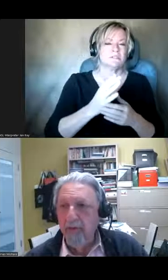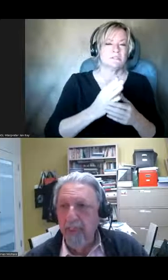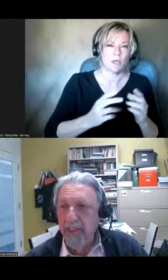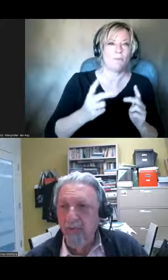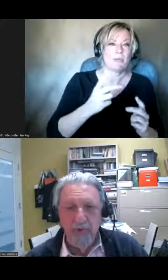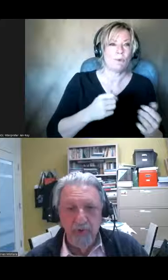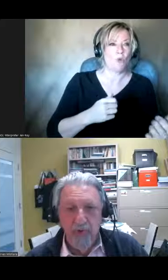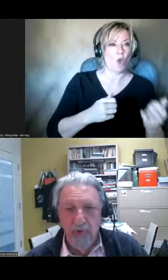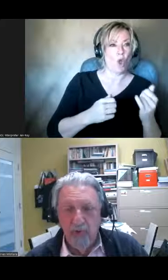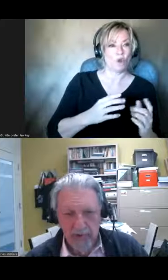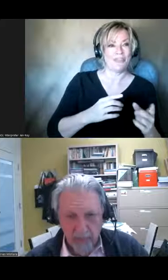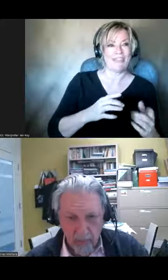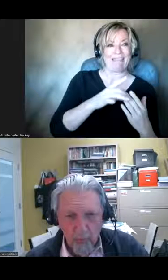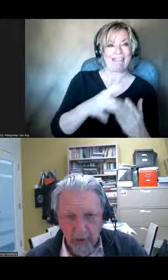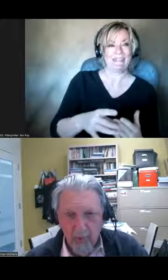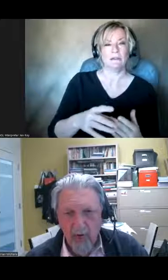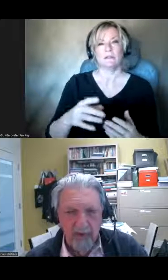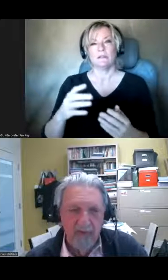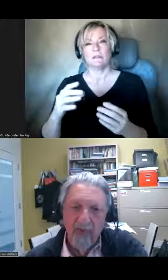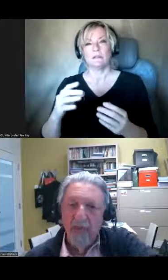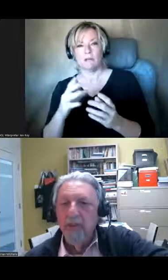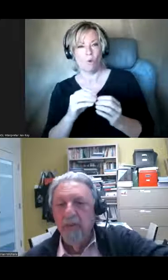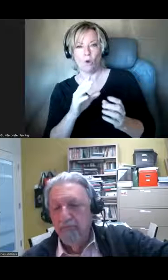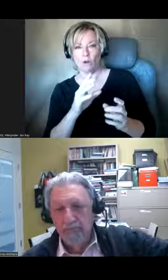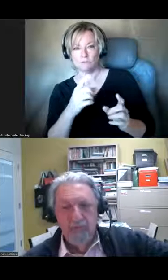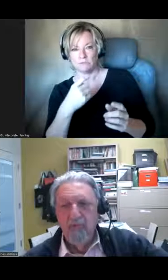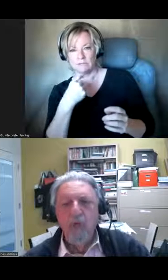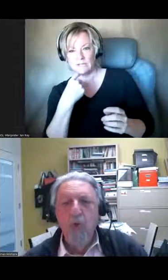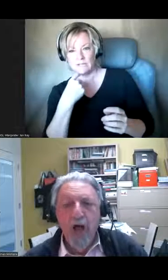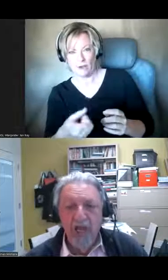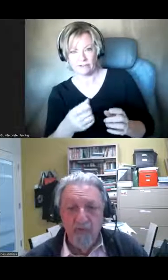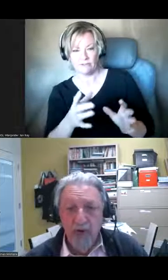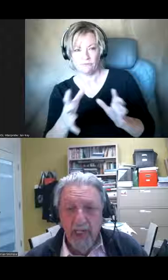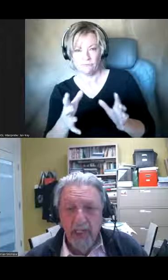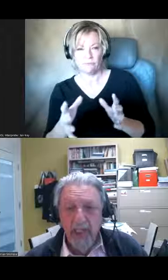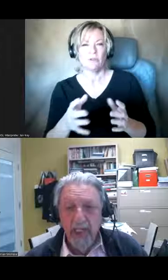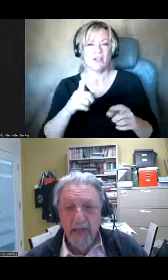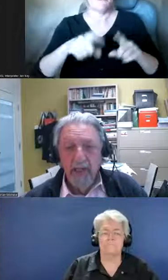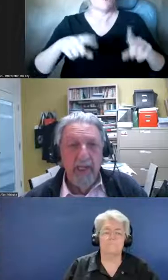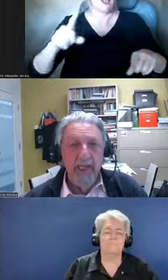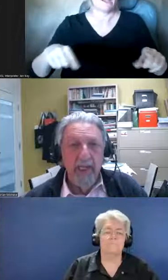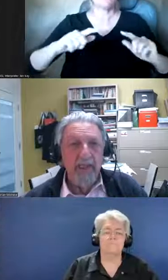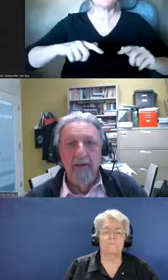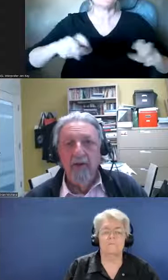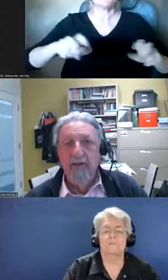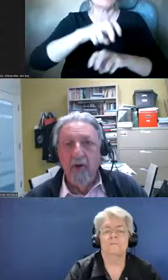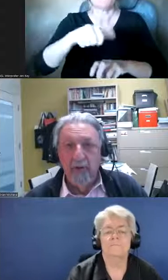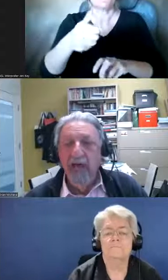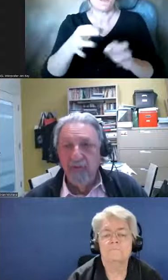caller lead what was going on. Some were more directive. Wide variety.